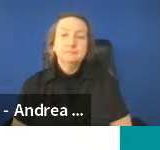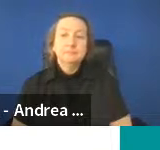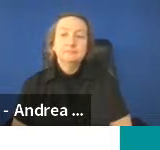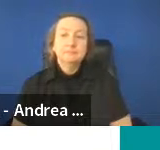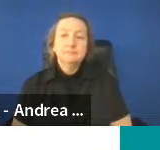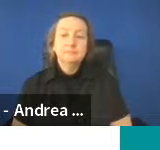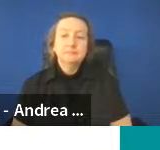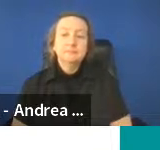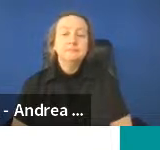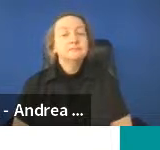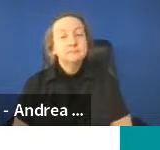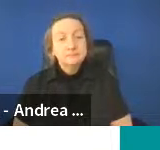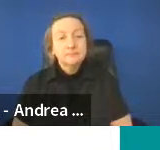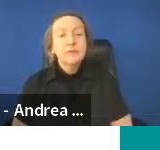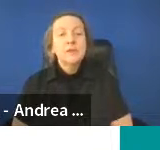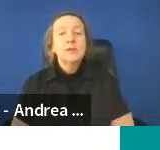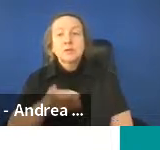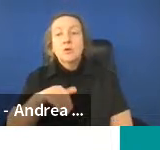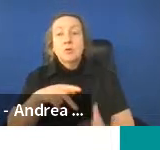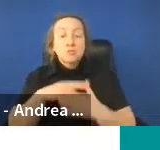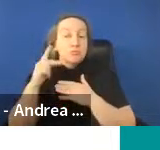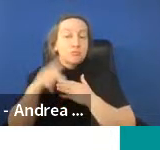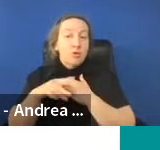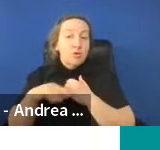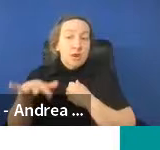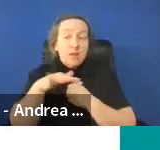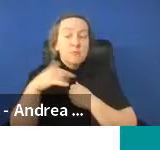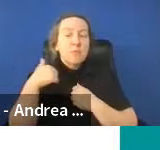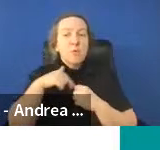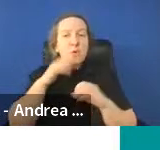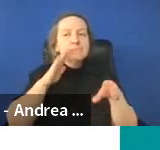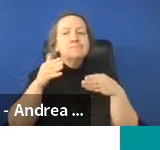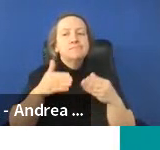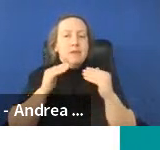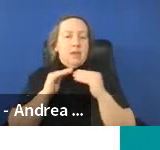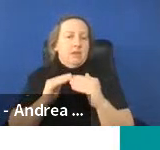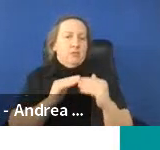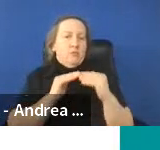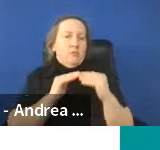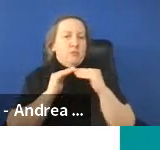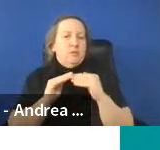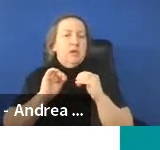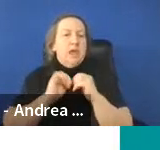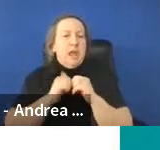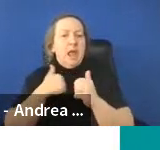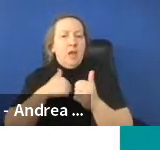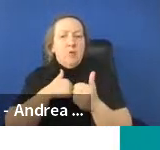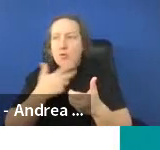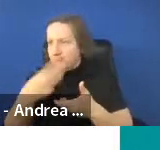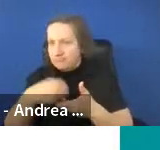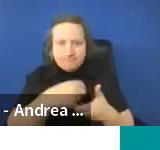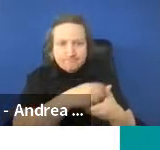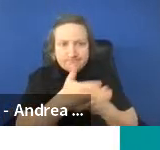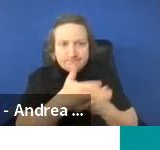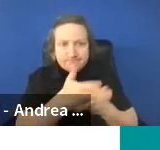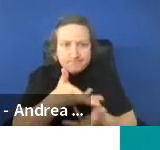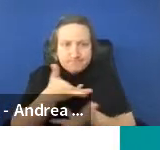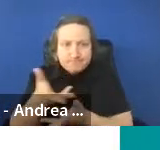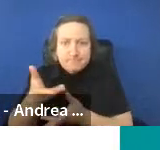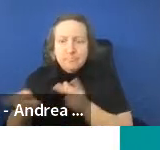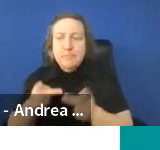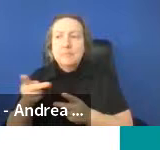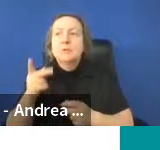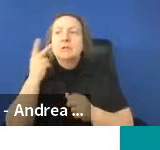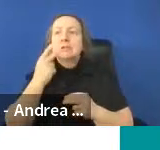So in the program, we definitely center equity in how we do engagement. So on the slide here, you can see the